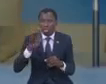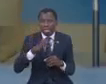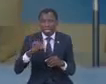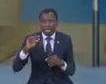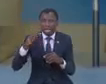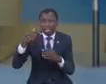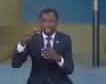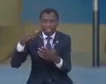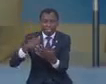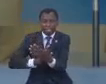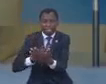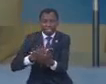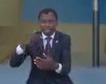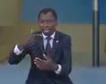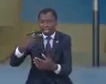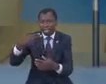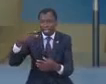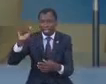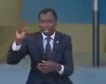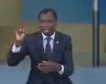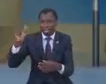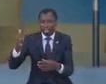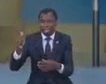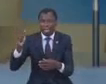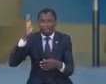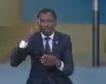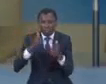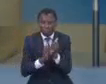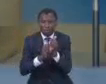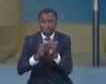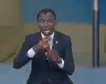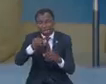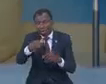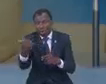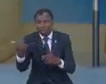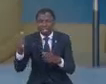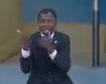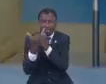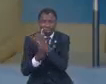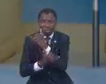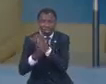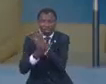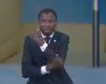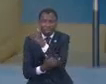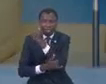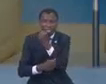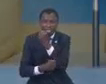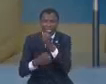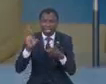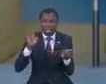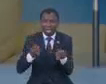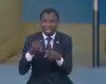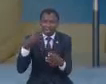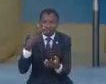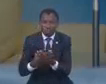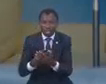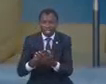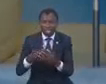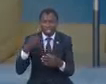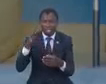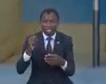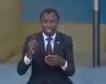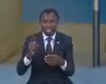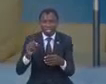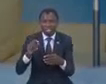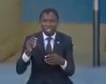will follow, and other countries as well. The media people in the United